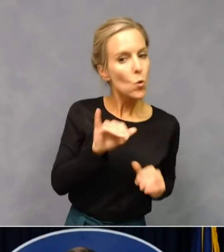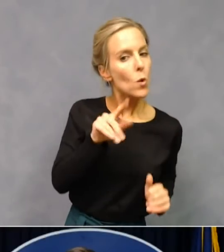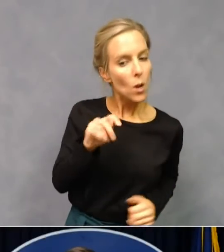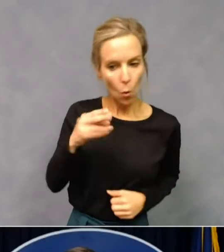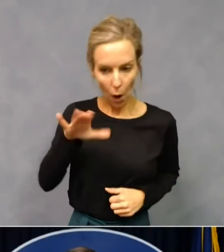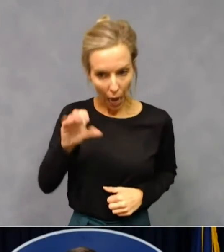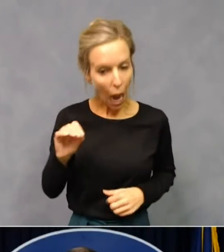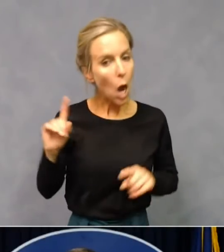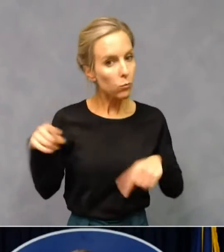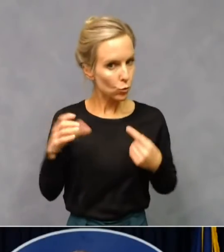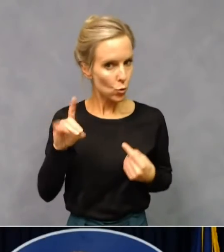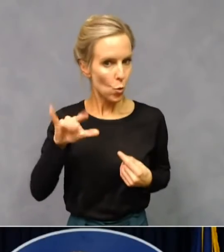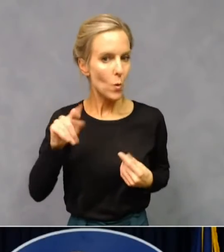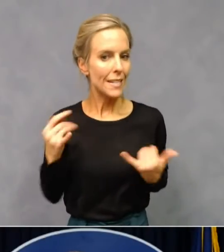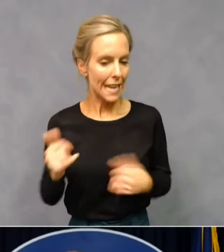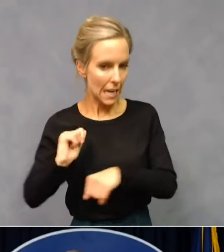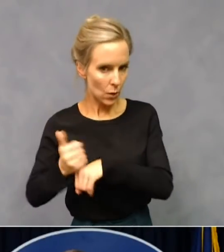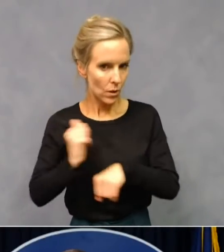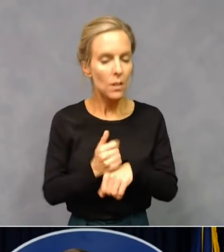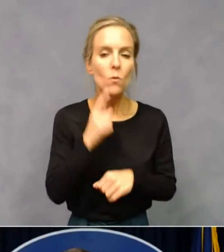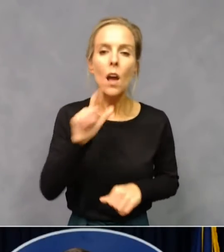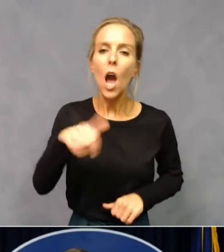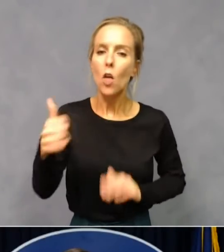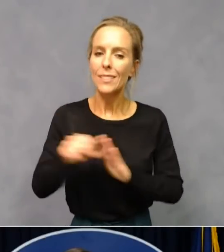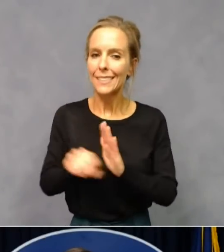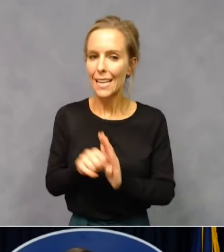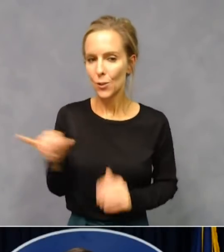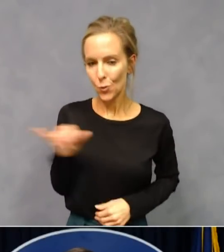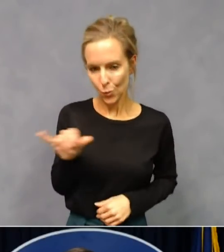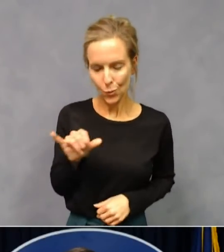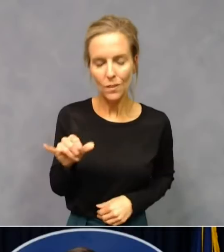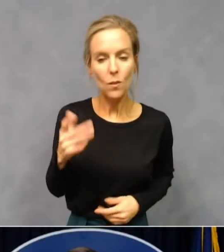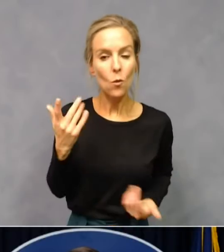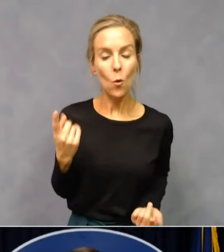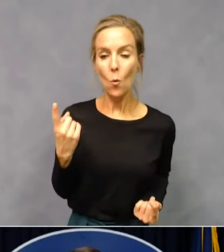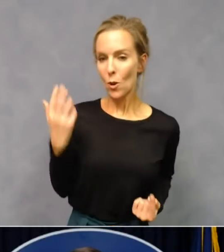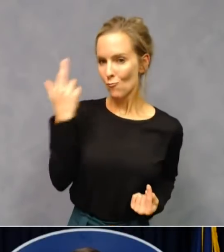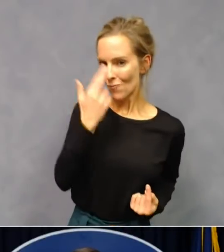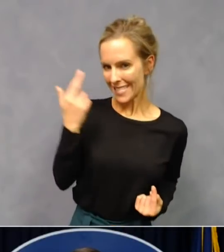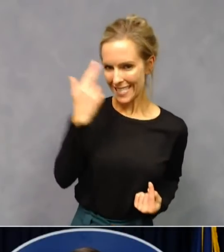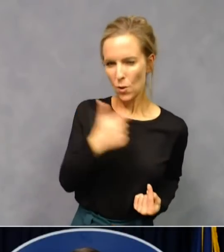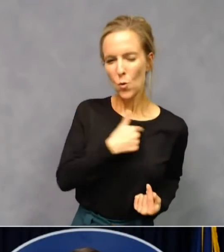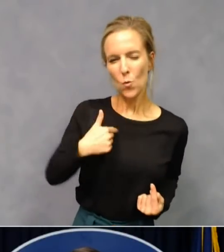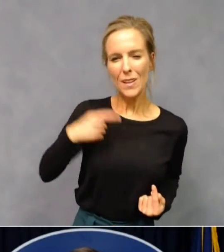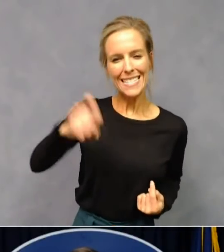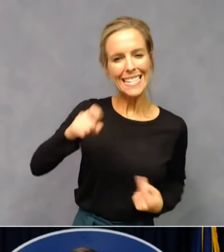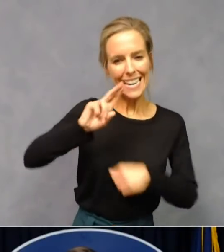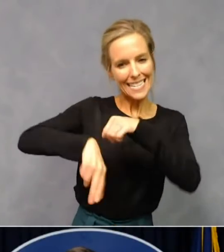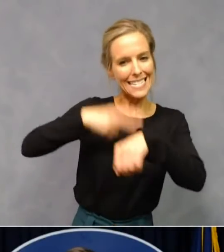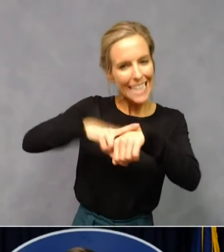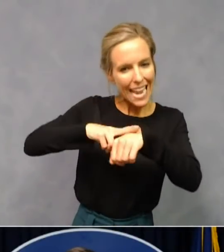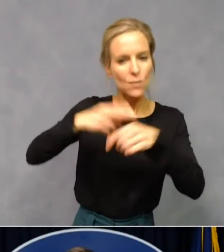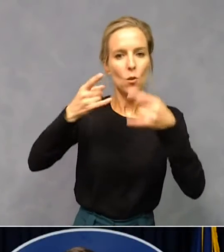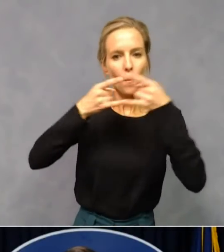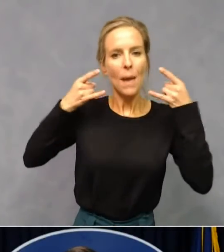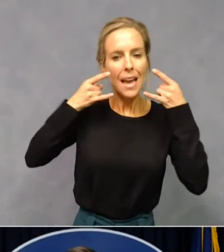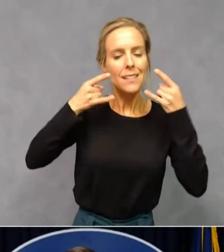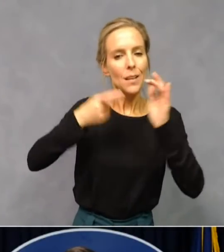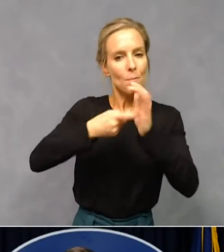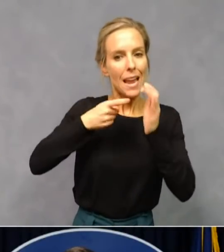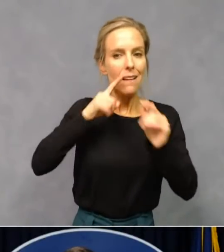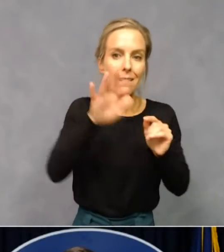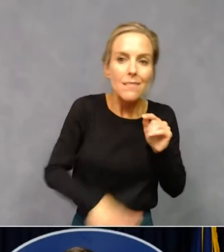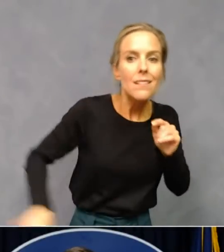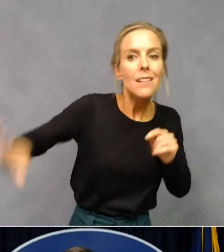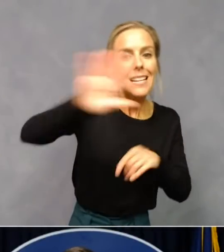We need it from others too. It's also one of the reasons why I think we need a national mask mandate. And it's something we shouldn't have to have because everybody should